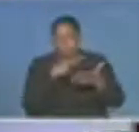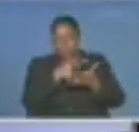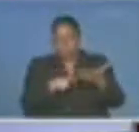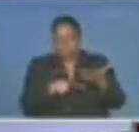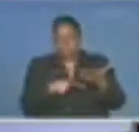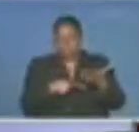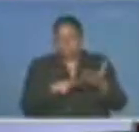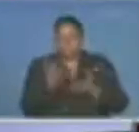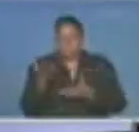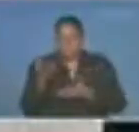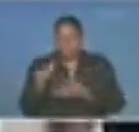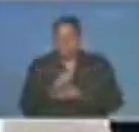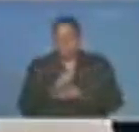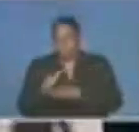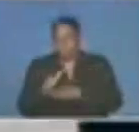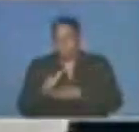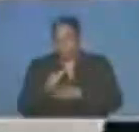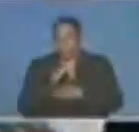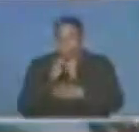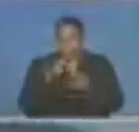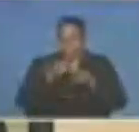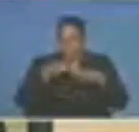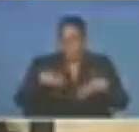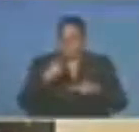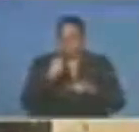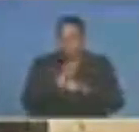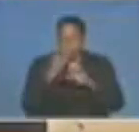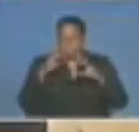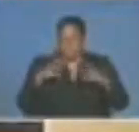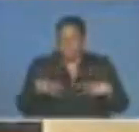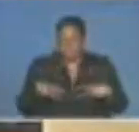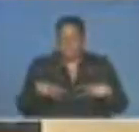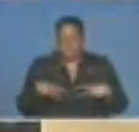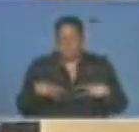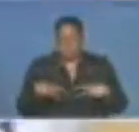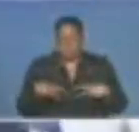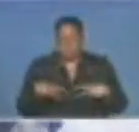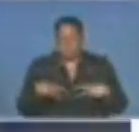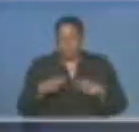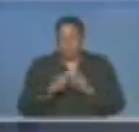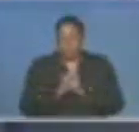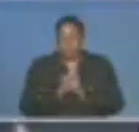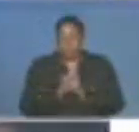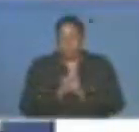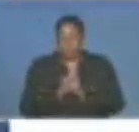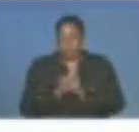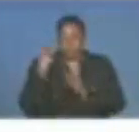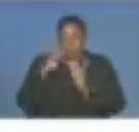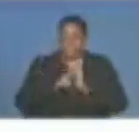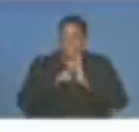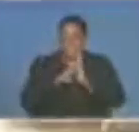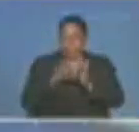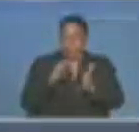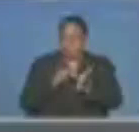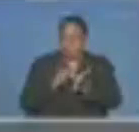in place or practiced, at least not without proper assessment and evaluation of its merit and effectiveness. Take, for instance, the